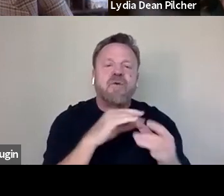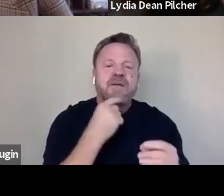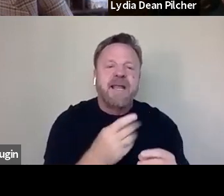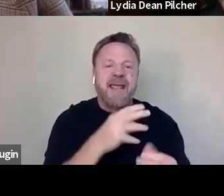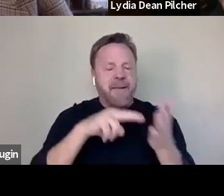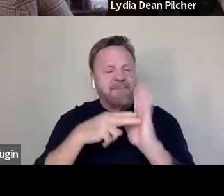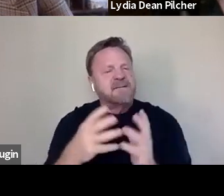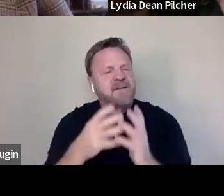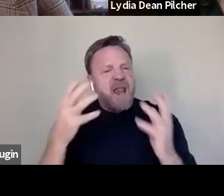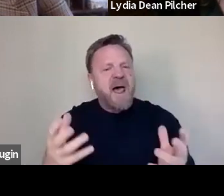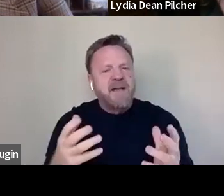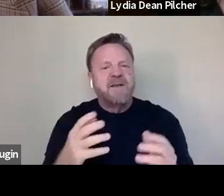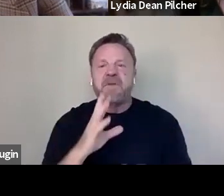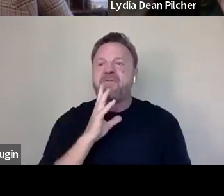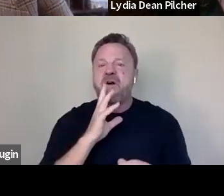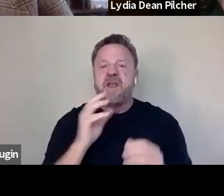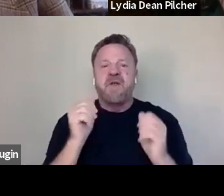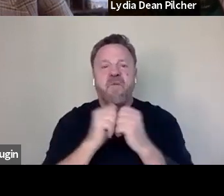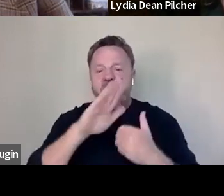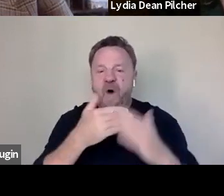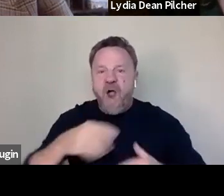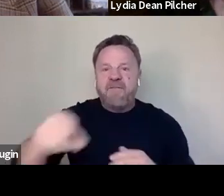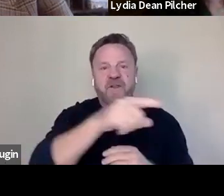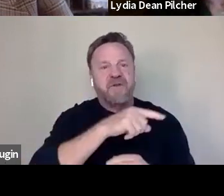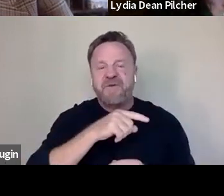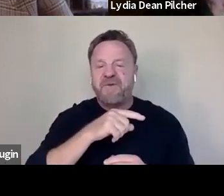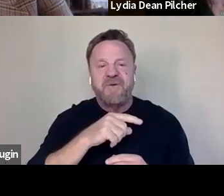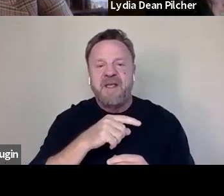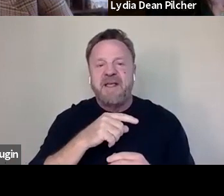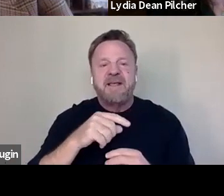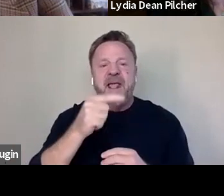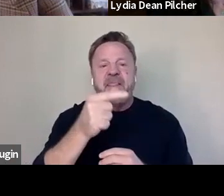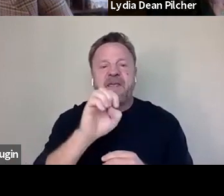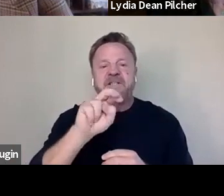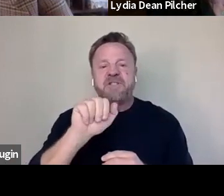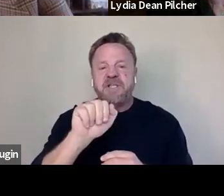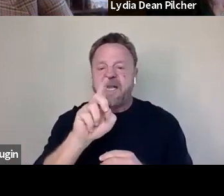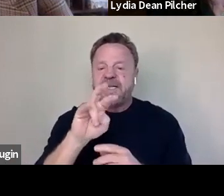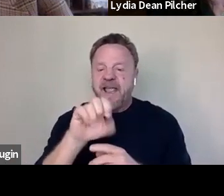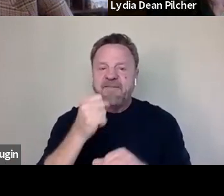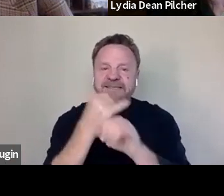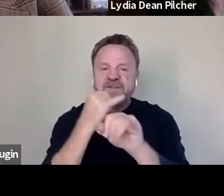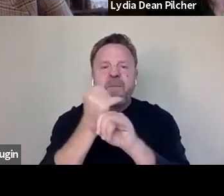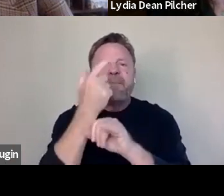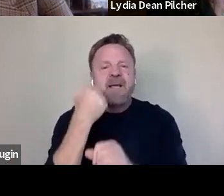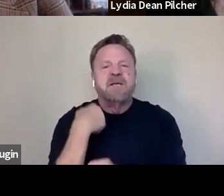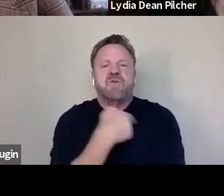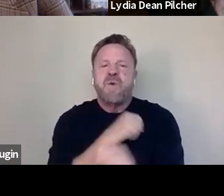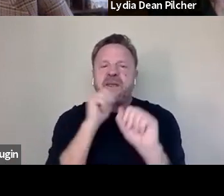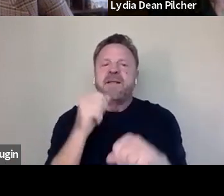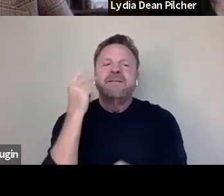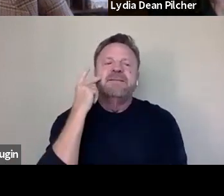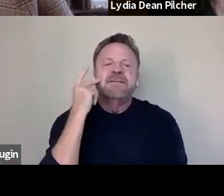to be talking with all of you at the Geena Davis Institute, because we can really